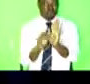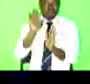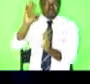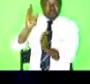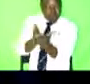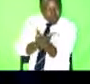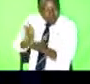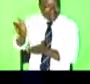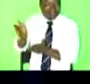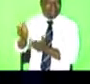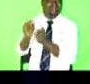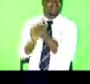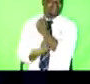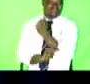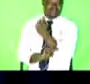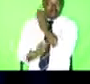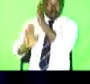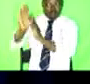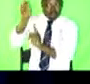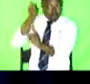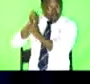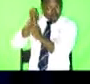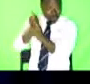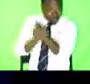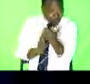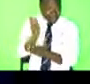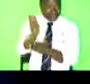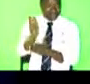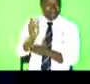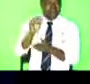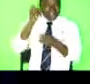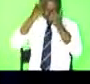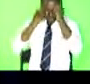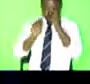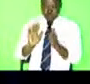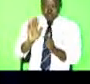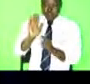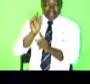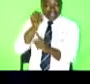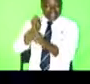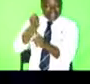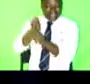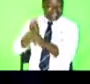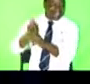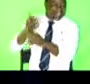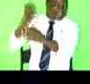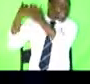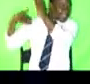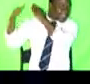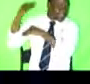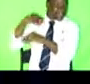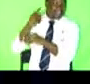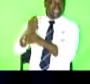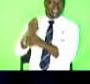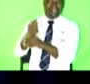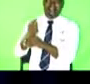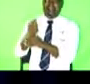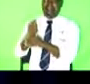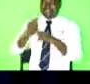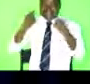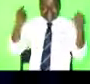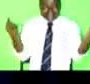righteousness, God's own righteousness, because in his forbearance, he has left the sins